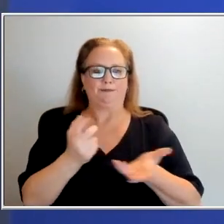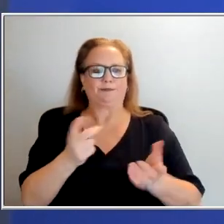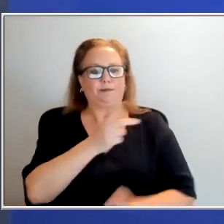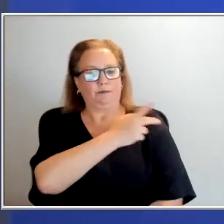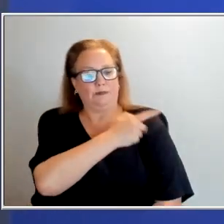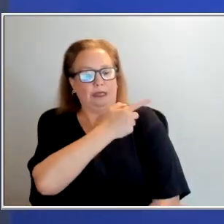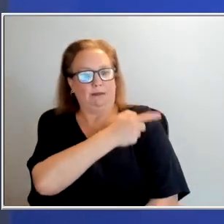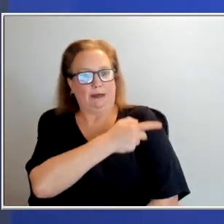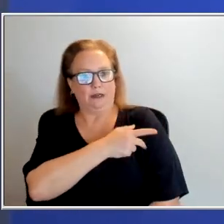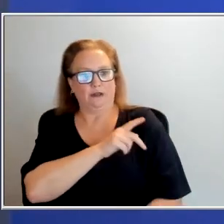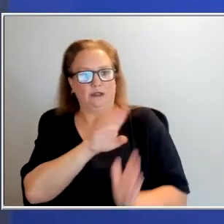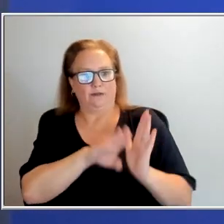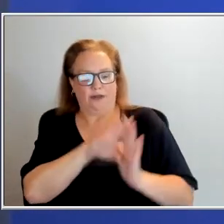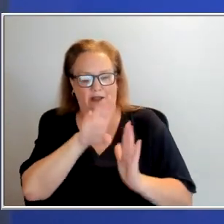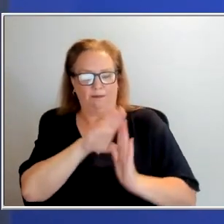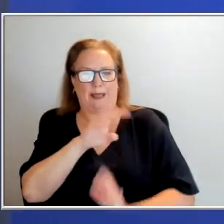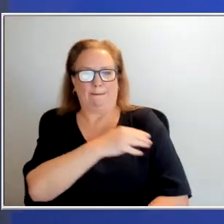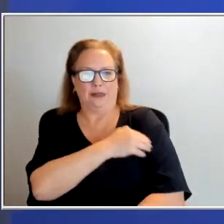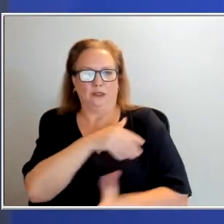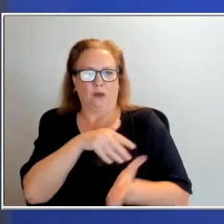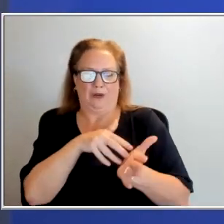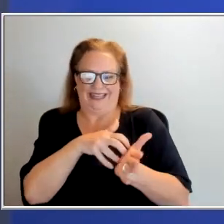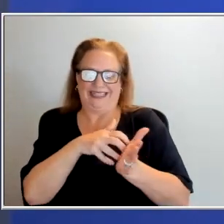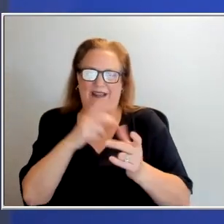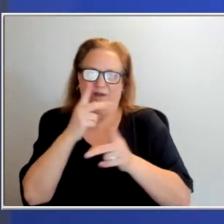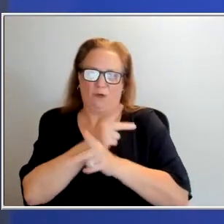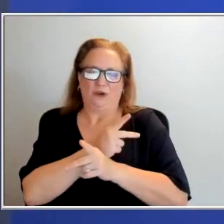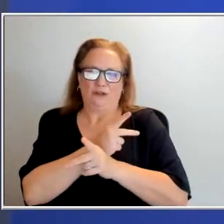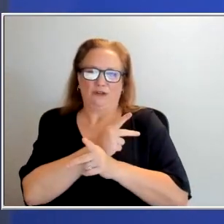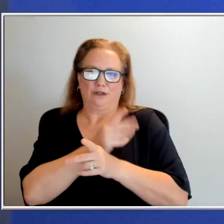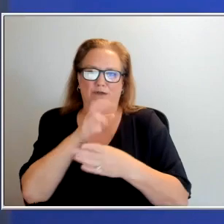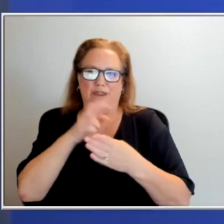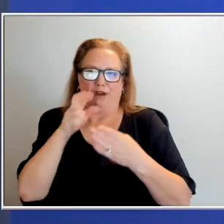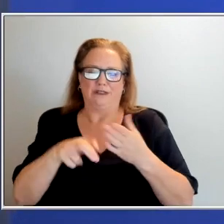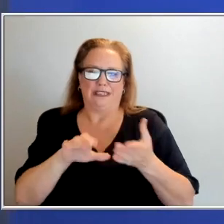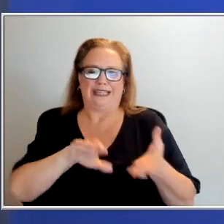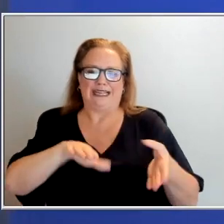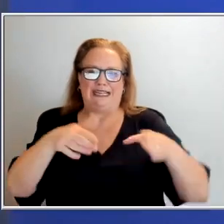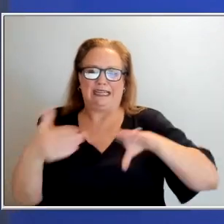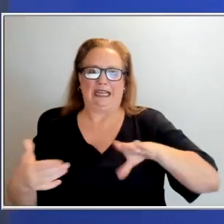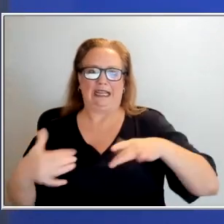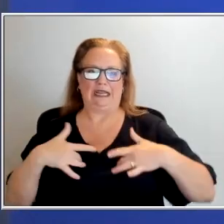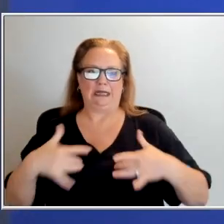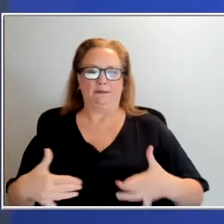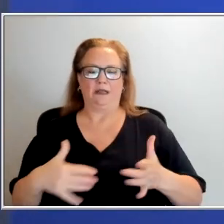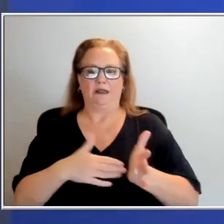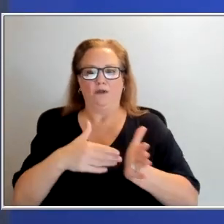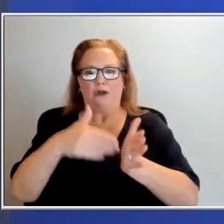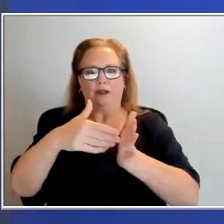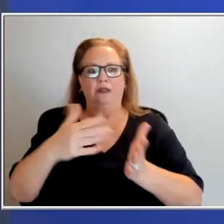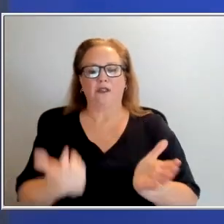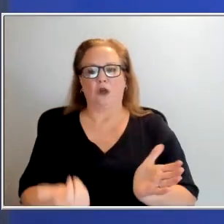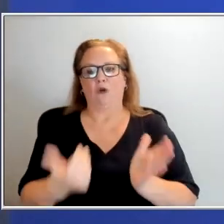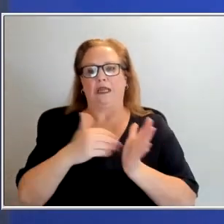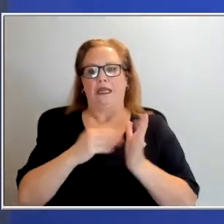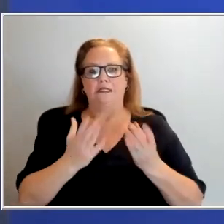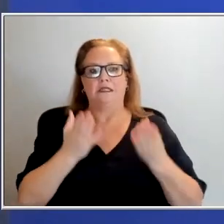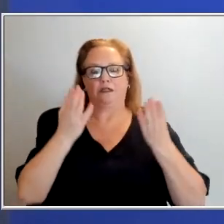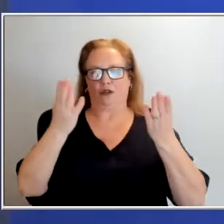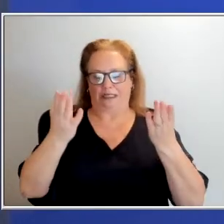on to develop sarcopenia have worse outcomes. They actually die more frequently than patients who don't. So again, suggesting that